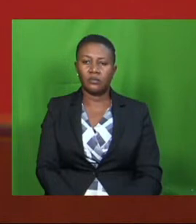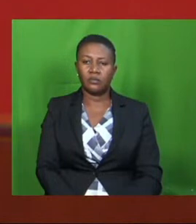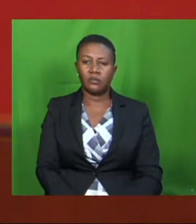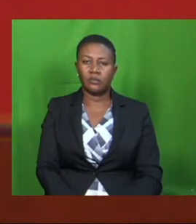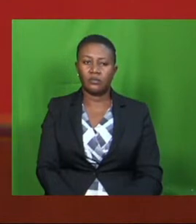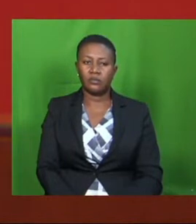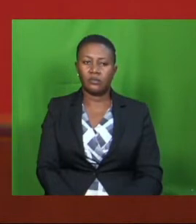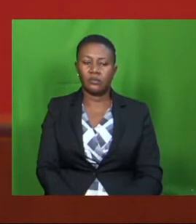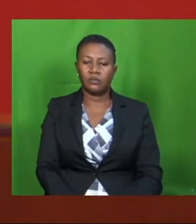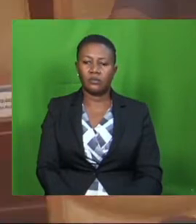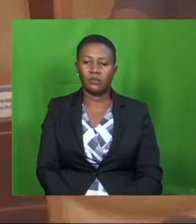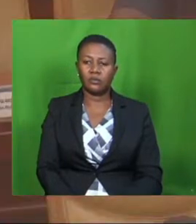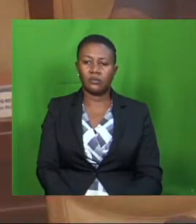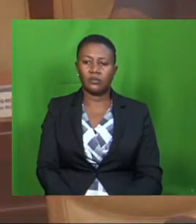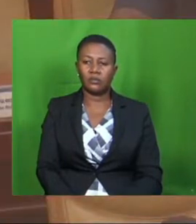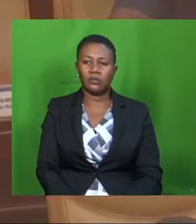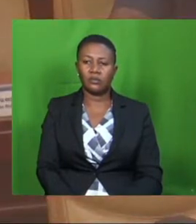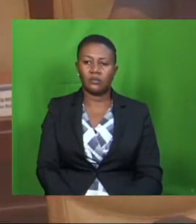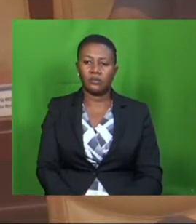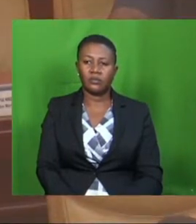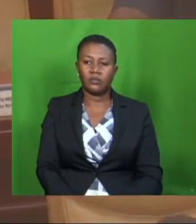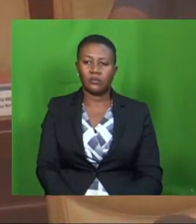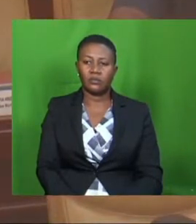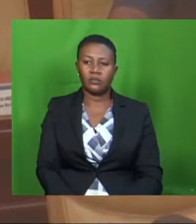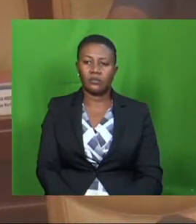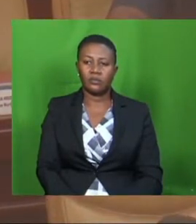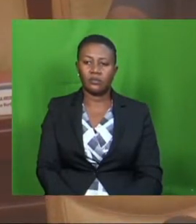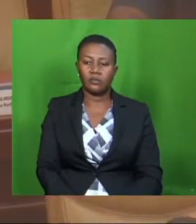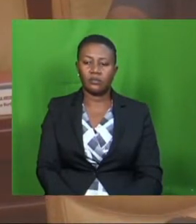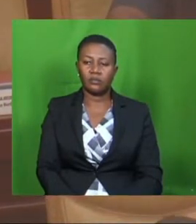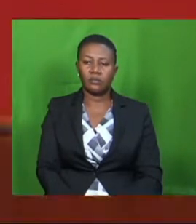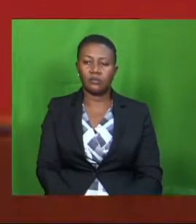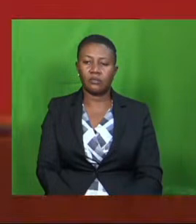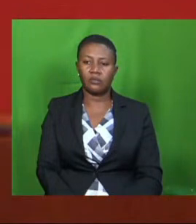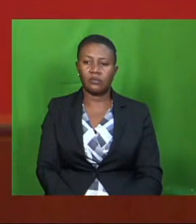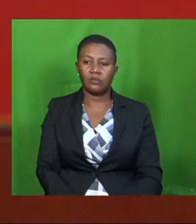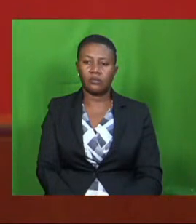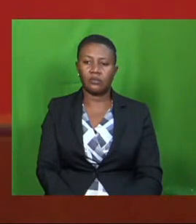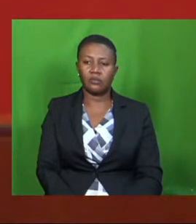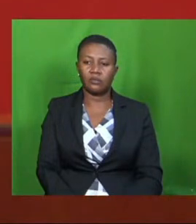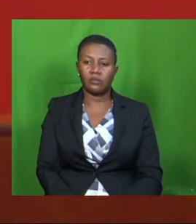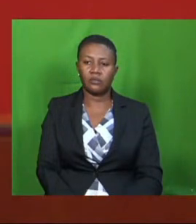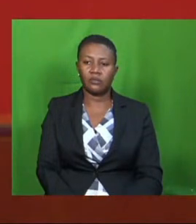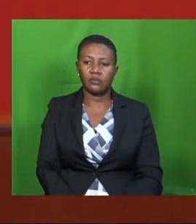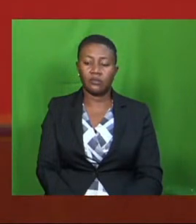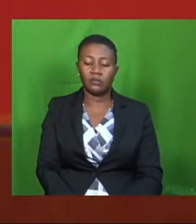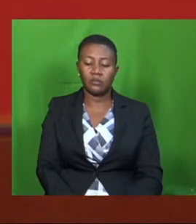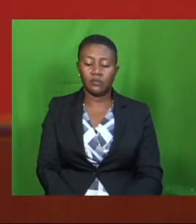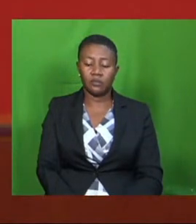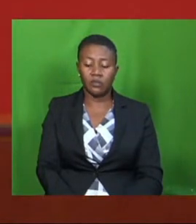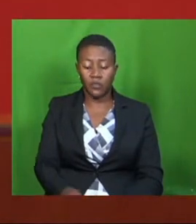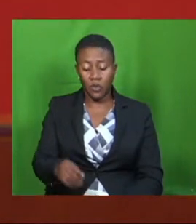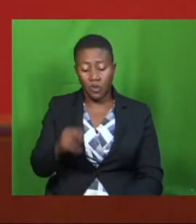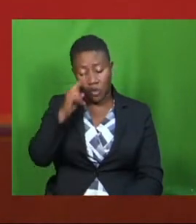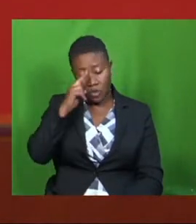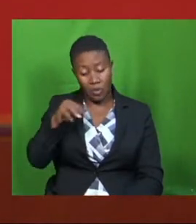a ministry to present a paper to this House. You don't have the power. And that is not for the minority. It's for all of us.